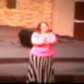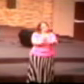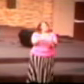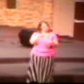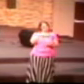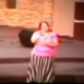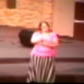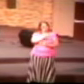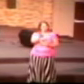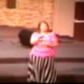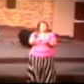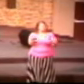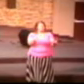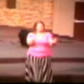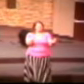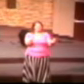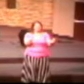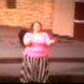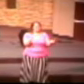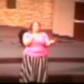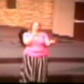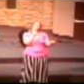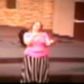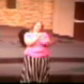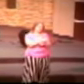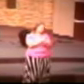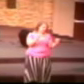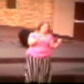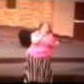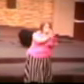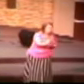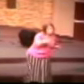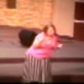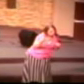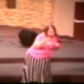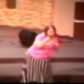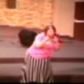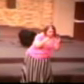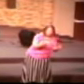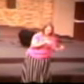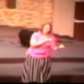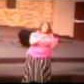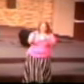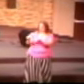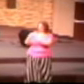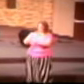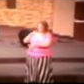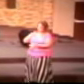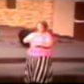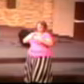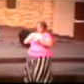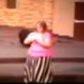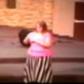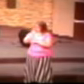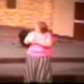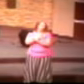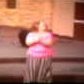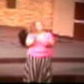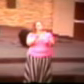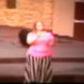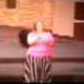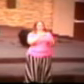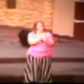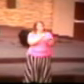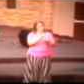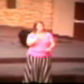cross does. It doesn't just save you from your sin and put you into a personal relationship with God. It saves you from